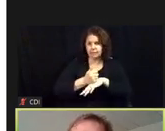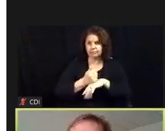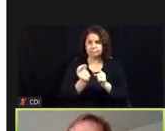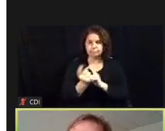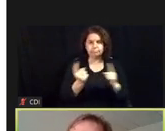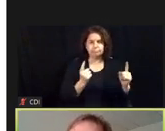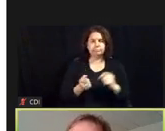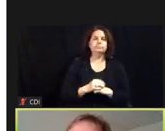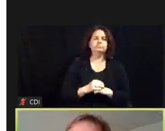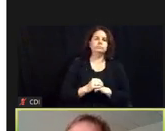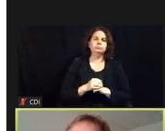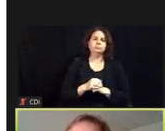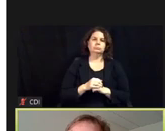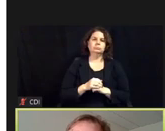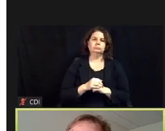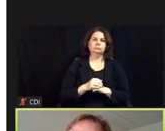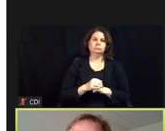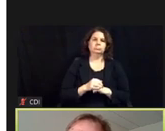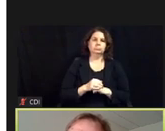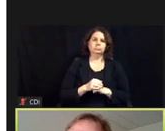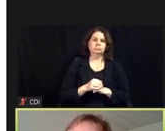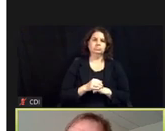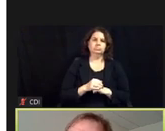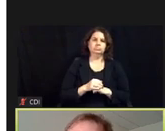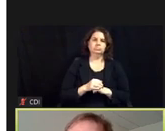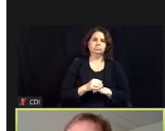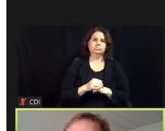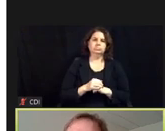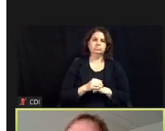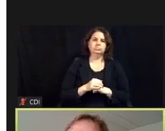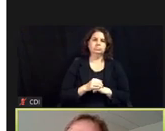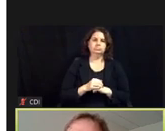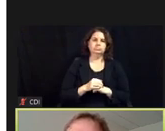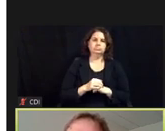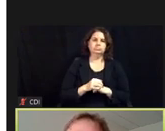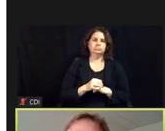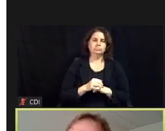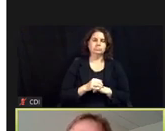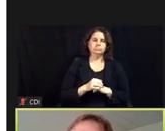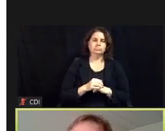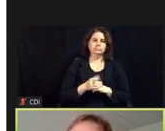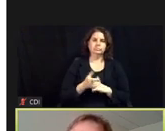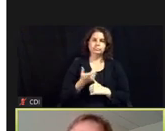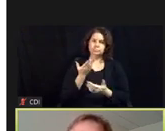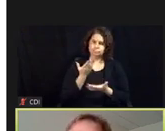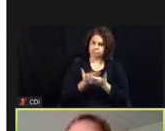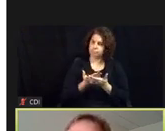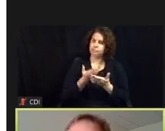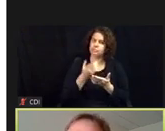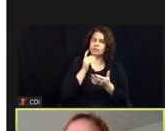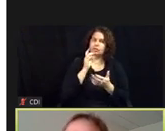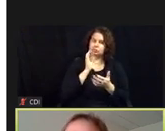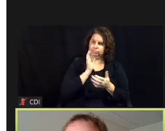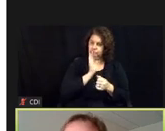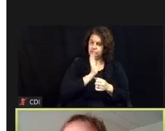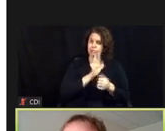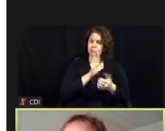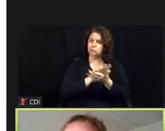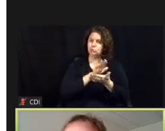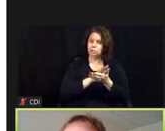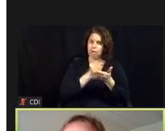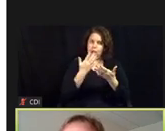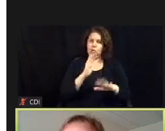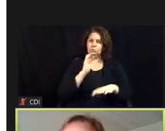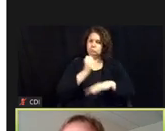attestation of the school site-specific protection plan. Some schools opened this week, others are planning